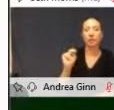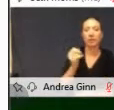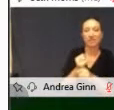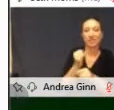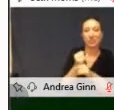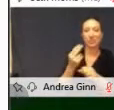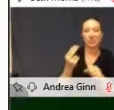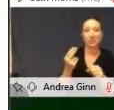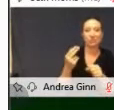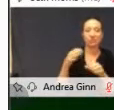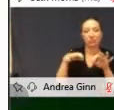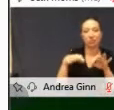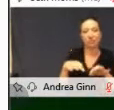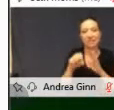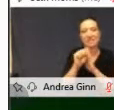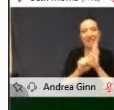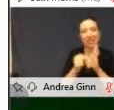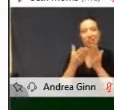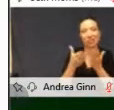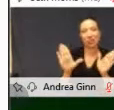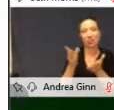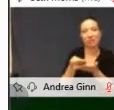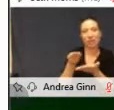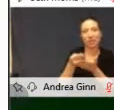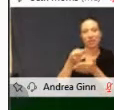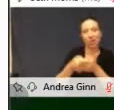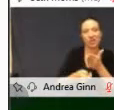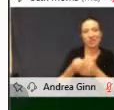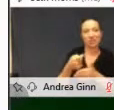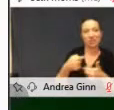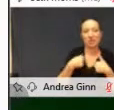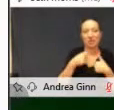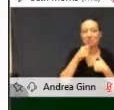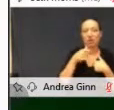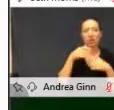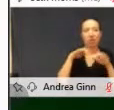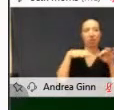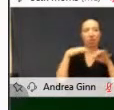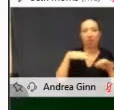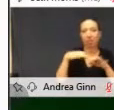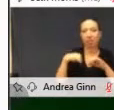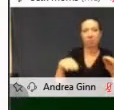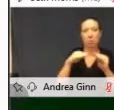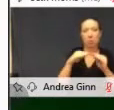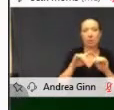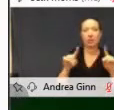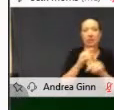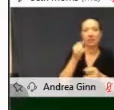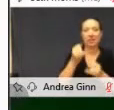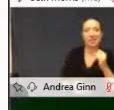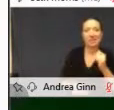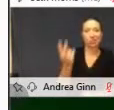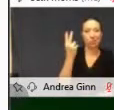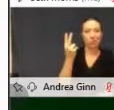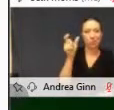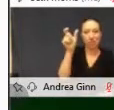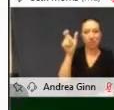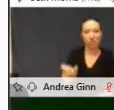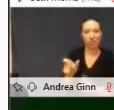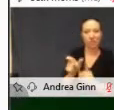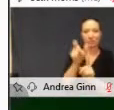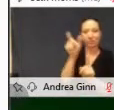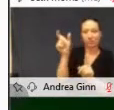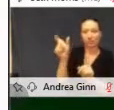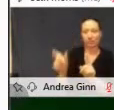fund costs, and so I won't take you through all of that. But the final two columns take a look at